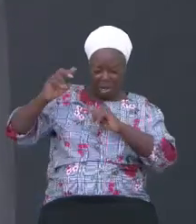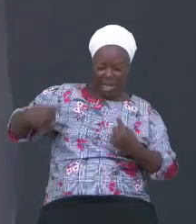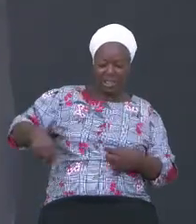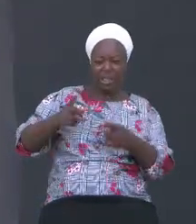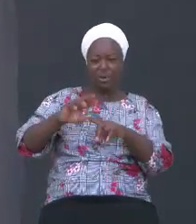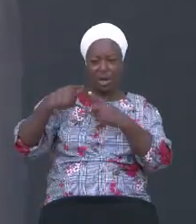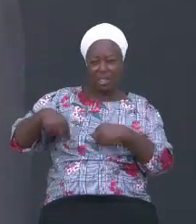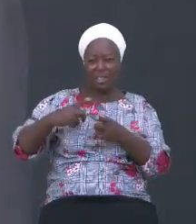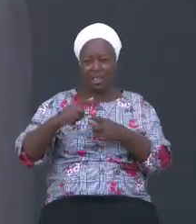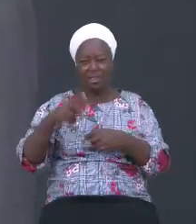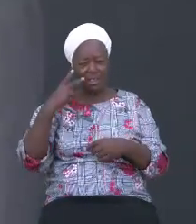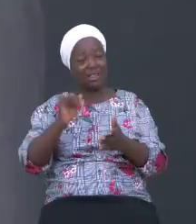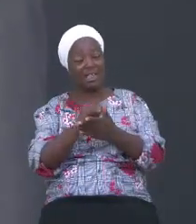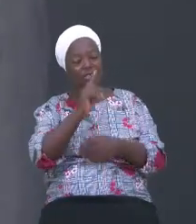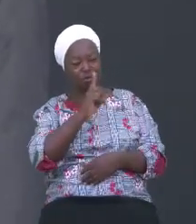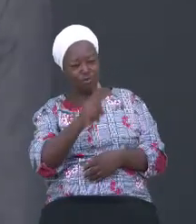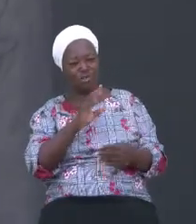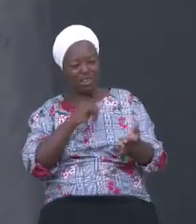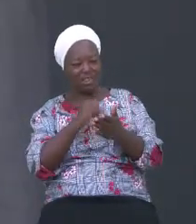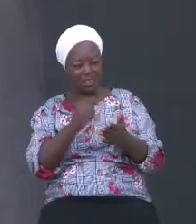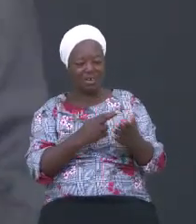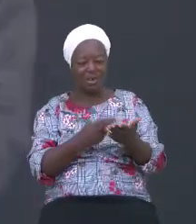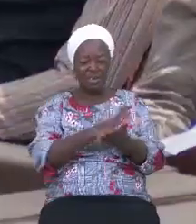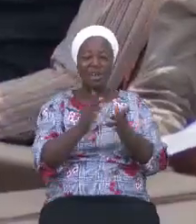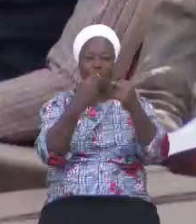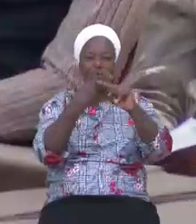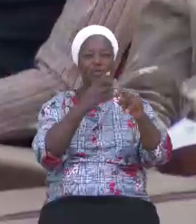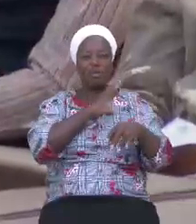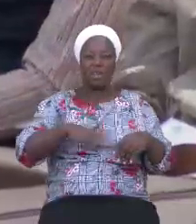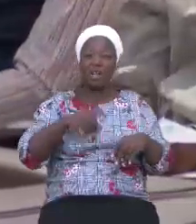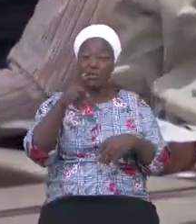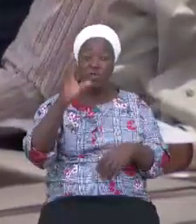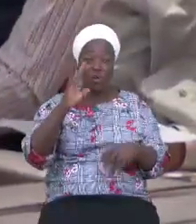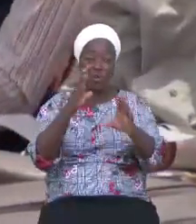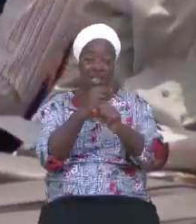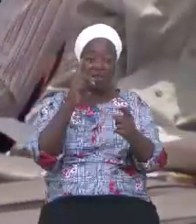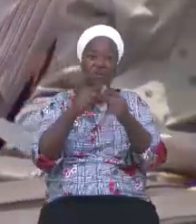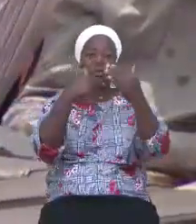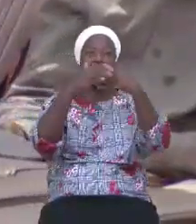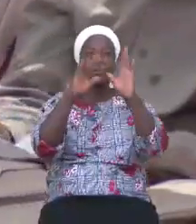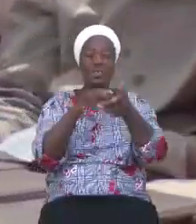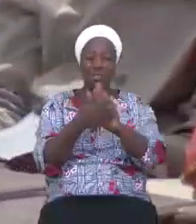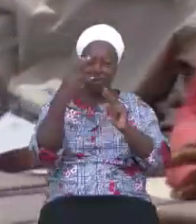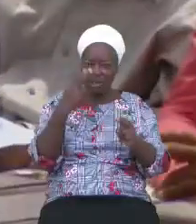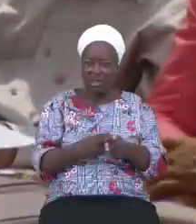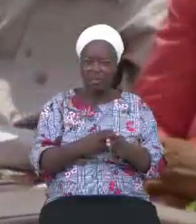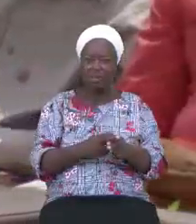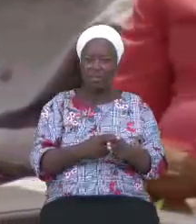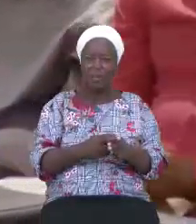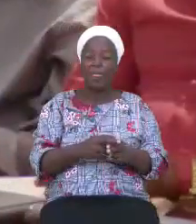say, that's genuine. If the righteousness coming from Christ, you will get to heaven.